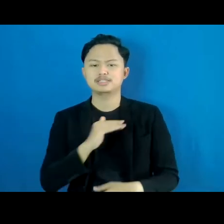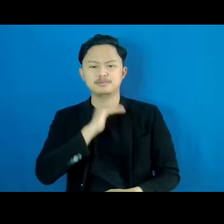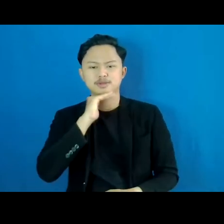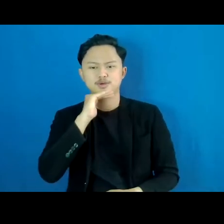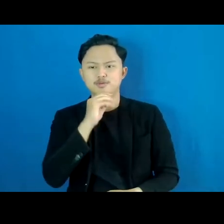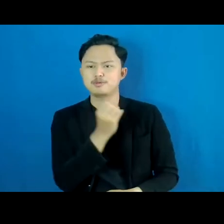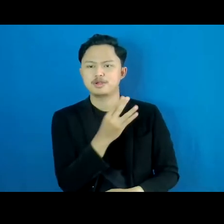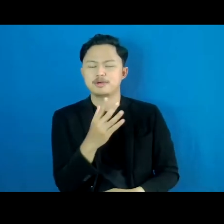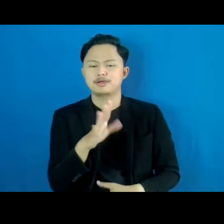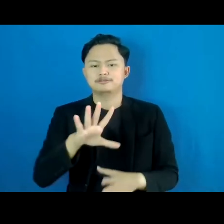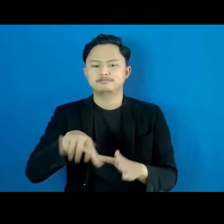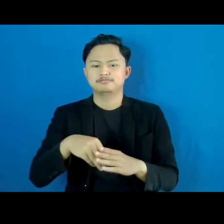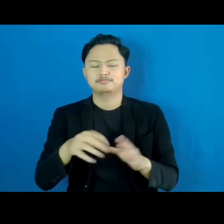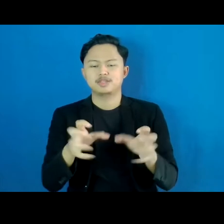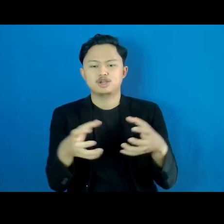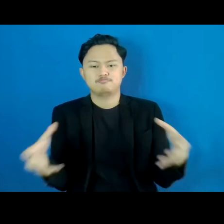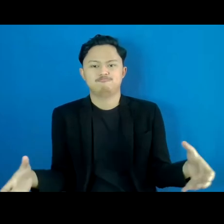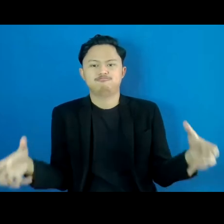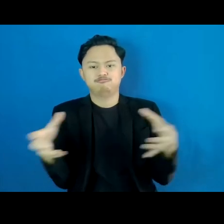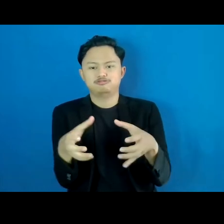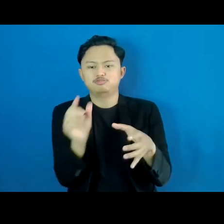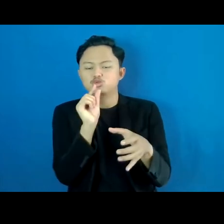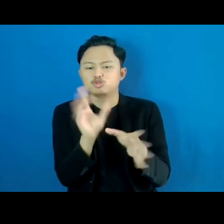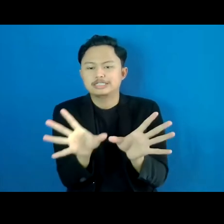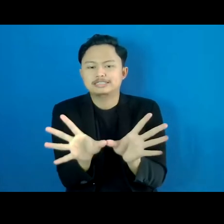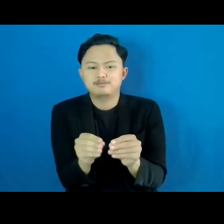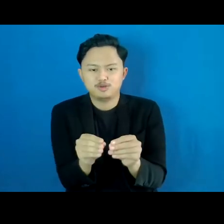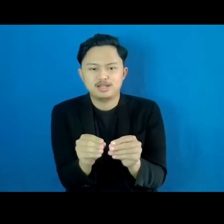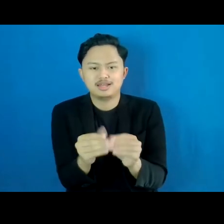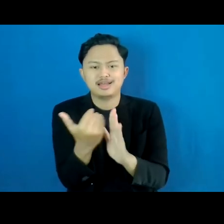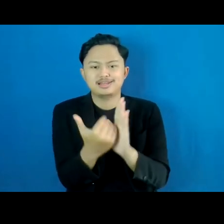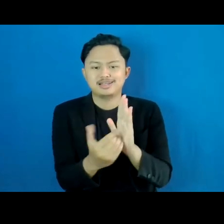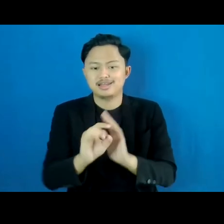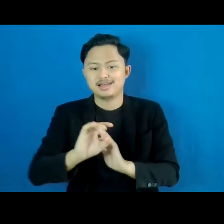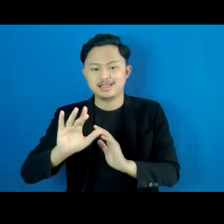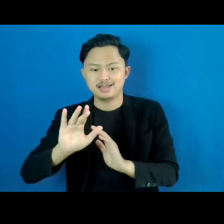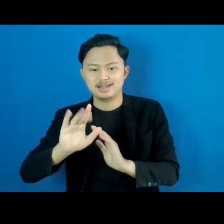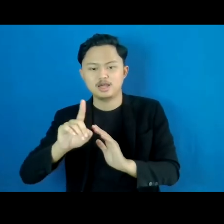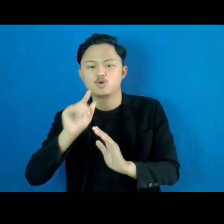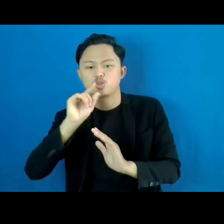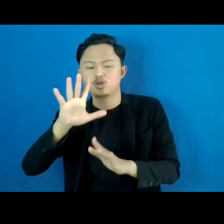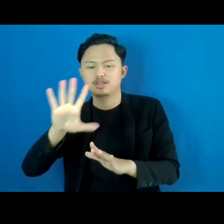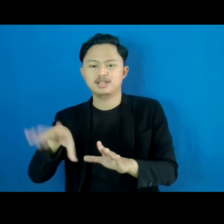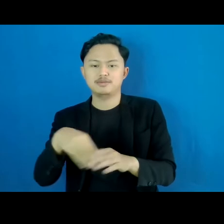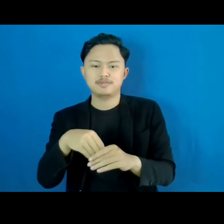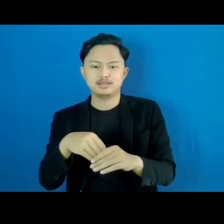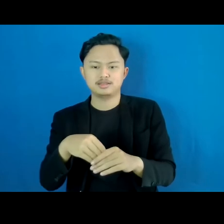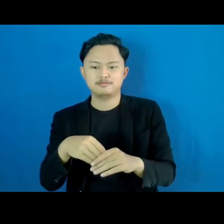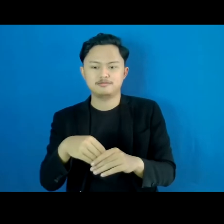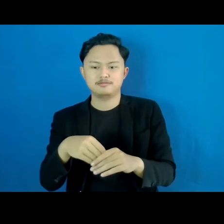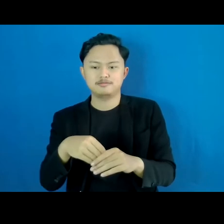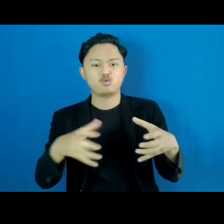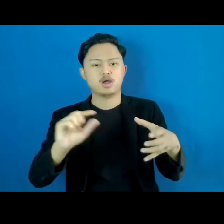participants from the breakout room to wrap up their session and to also rejoin us in the main room as